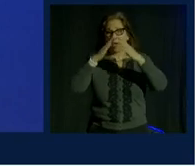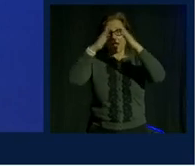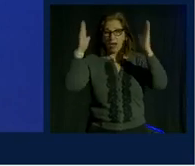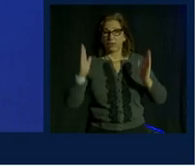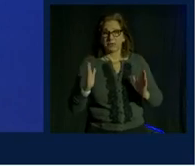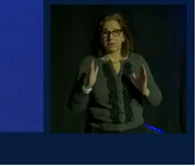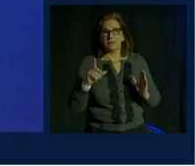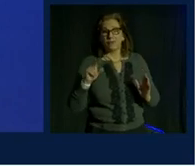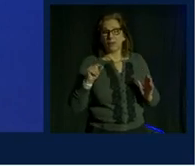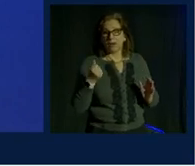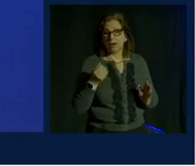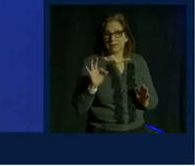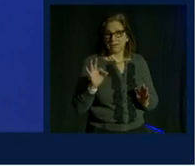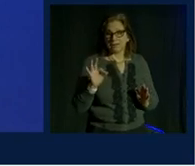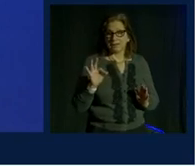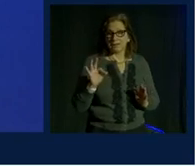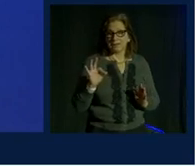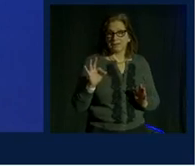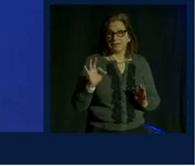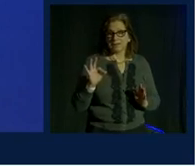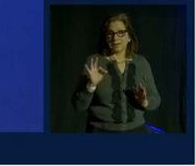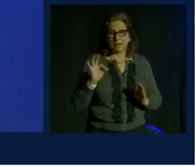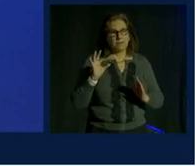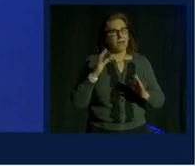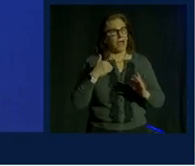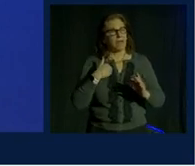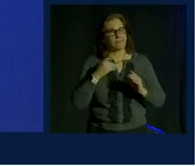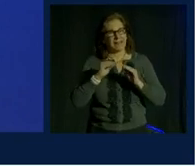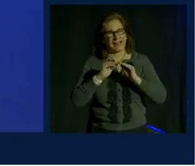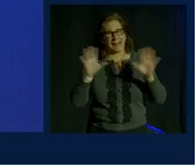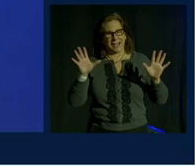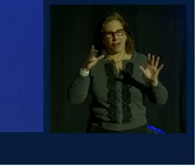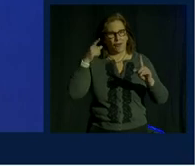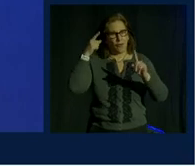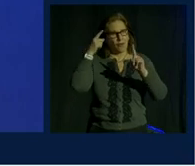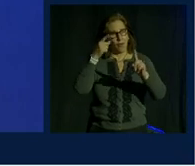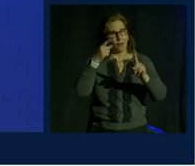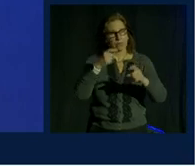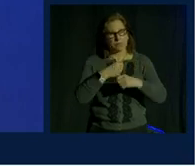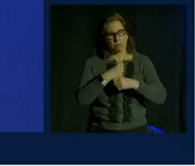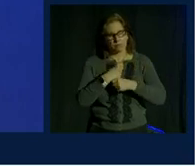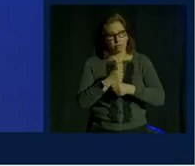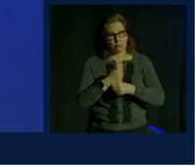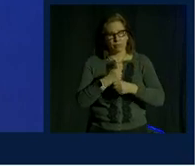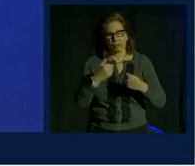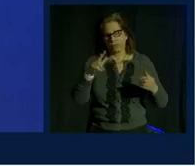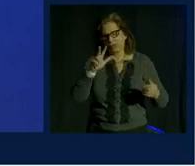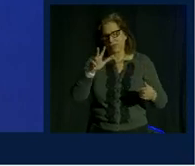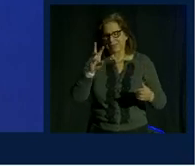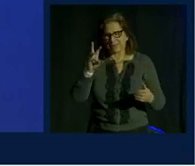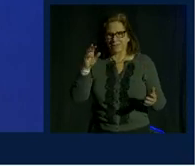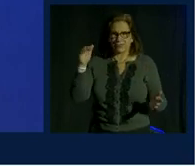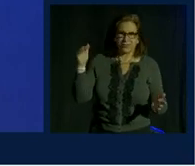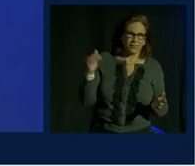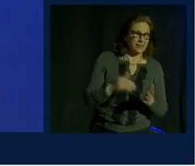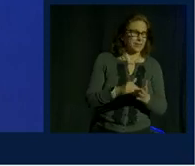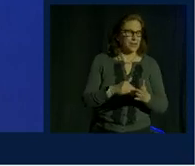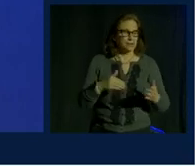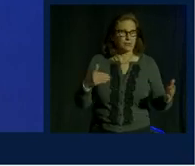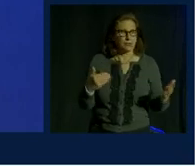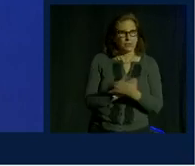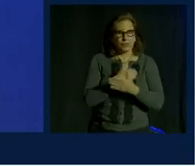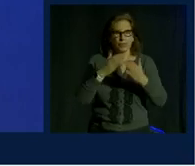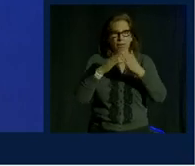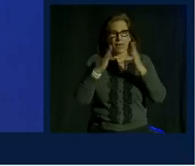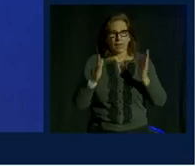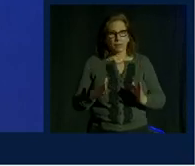creating 36,000 new housing units by 2025, 12,000 of them affordable. DemPed continues